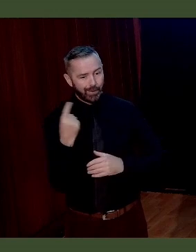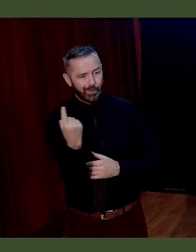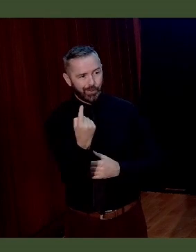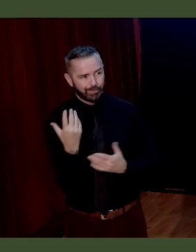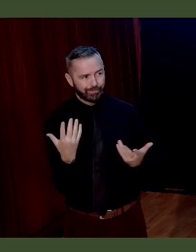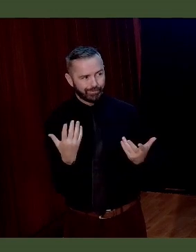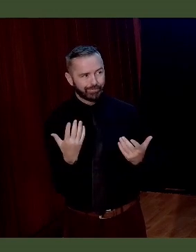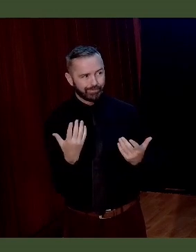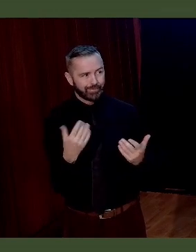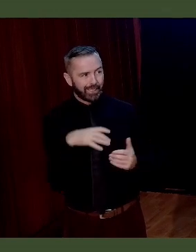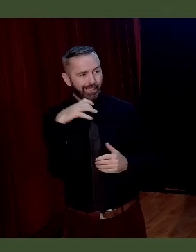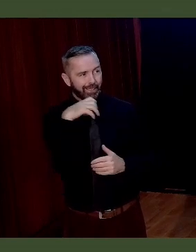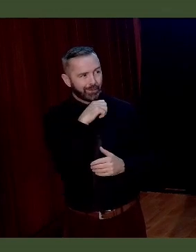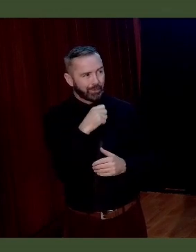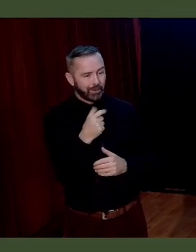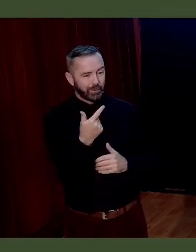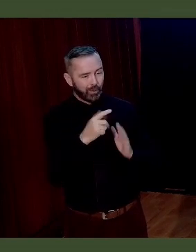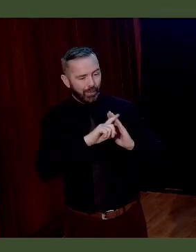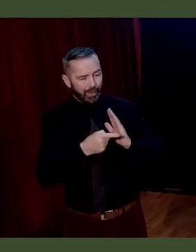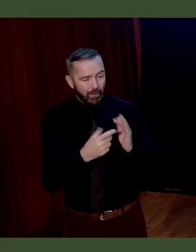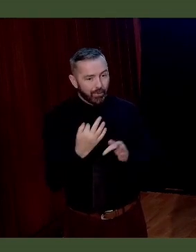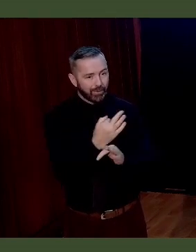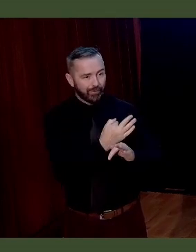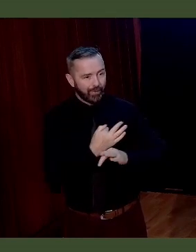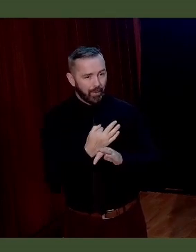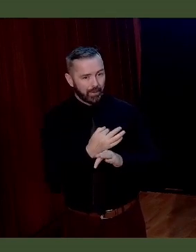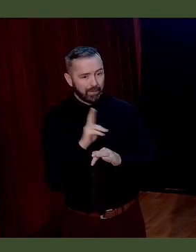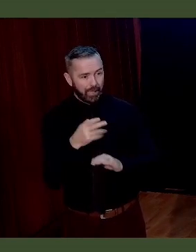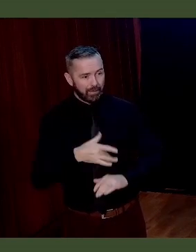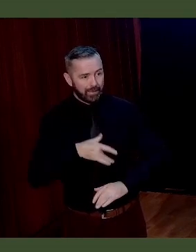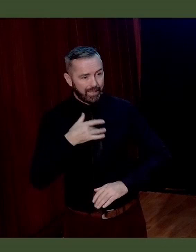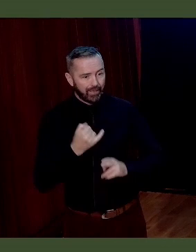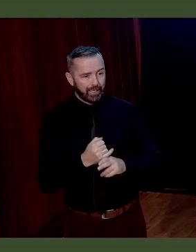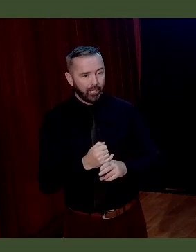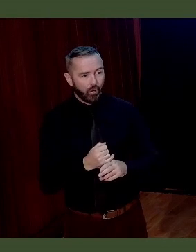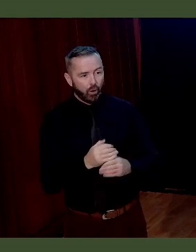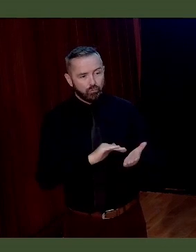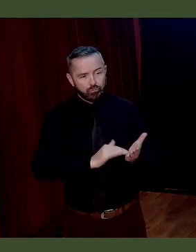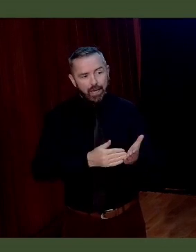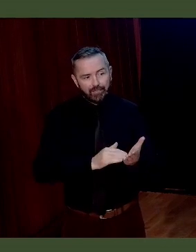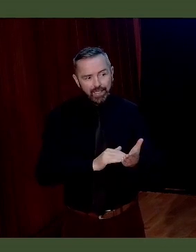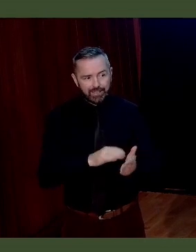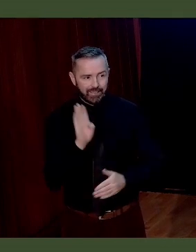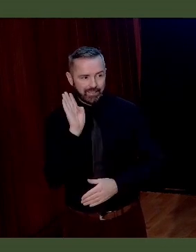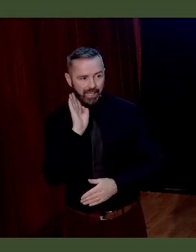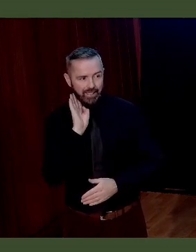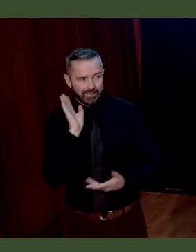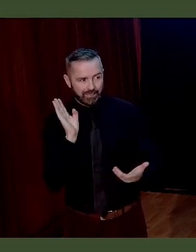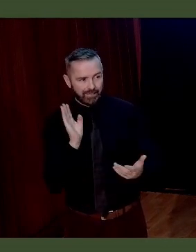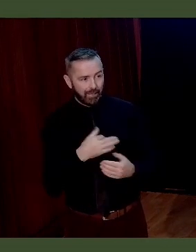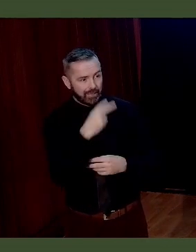alone, assuming that about 2,000 families could be kept in renovated tenements. Now, if you look at the map, if you look at